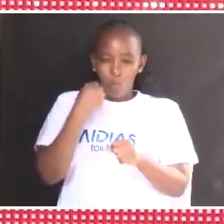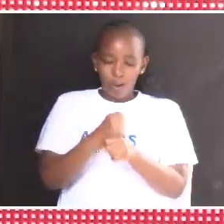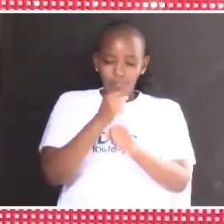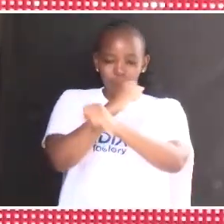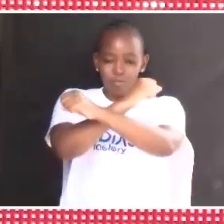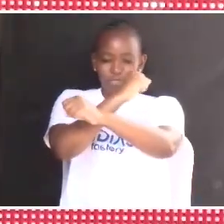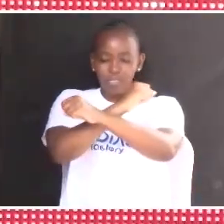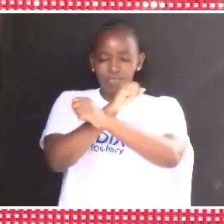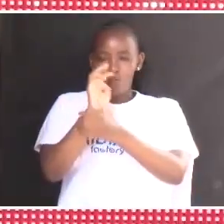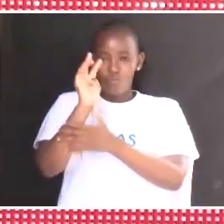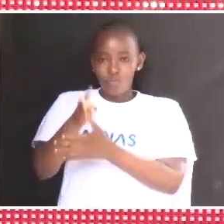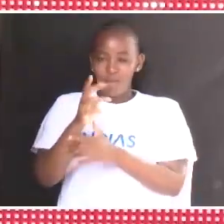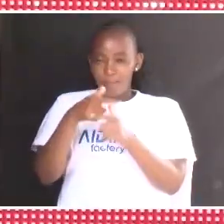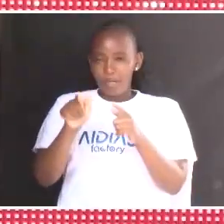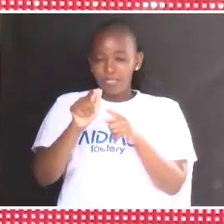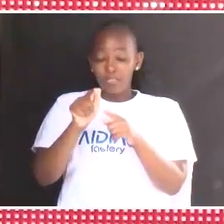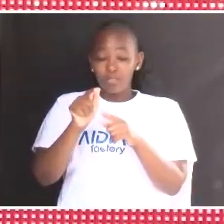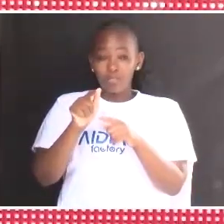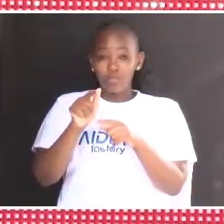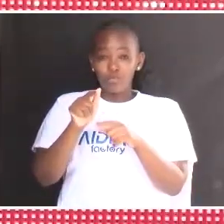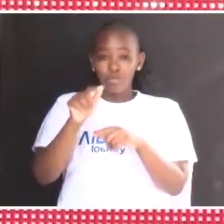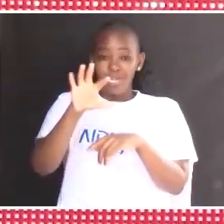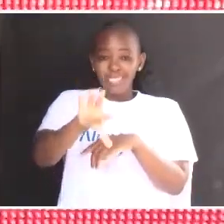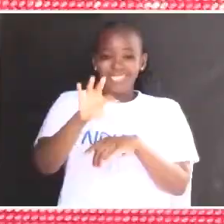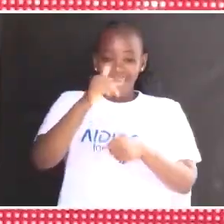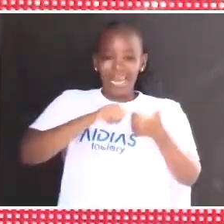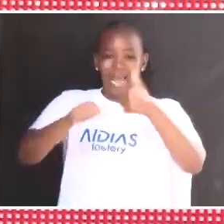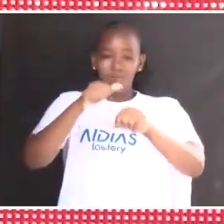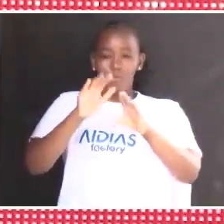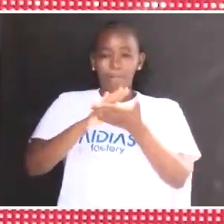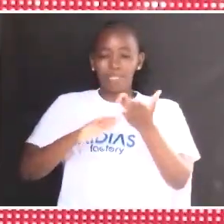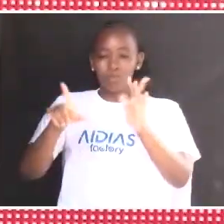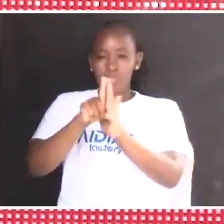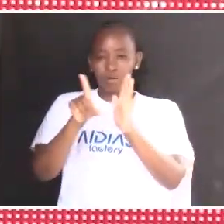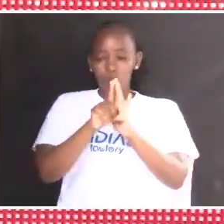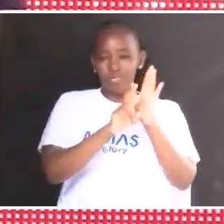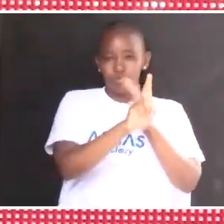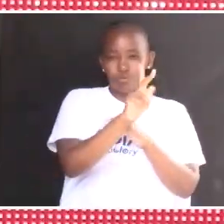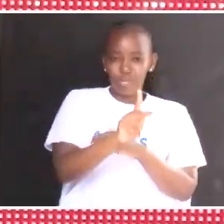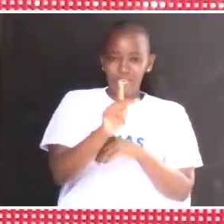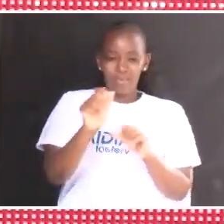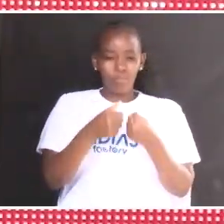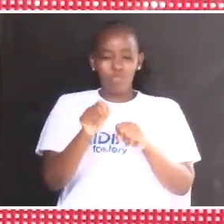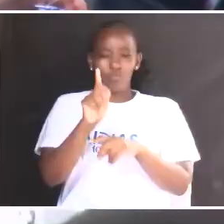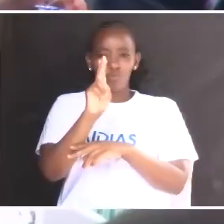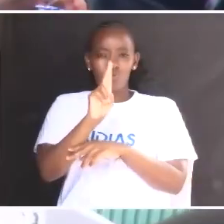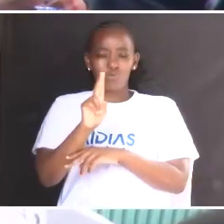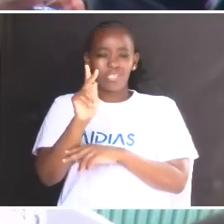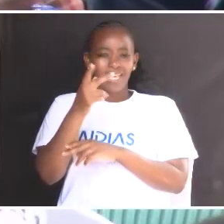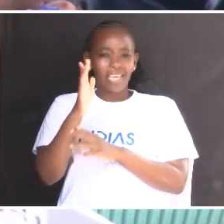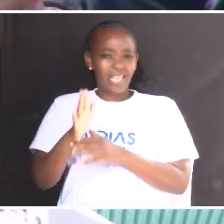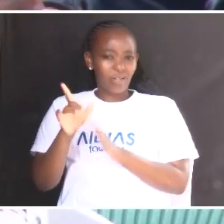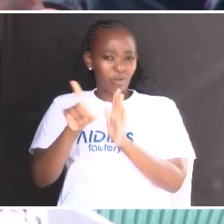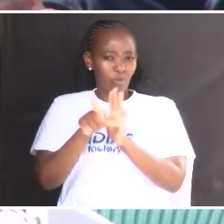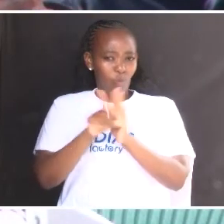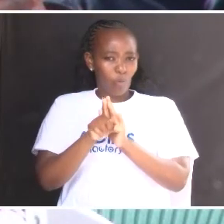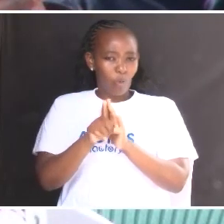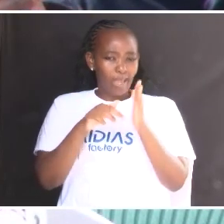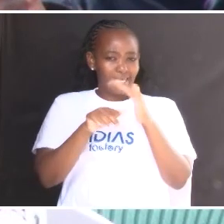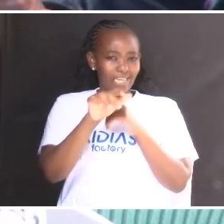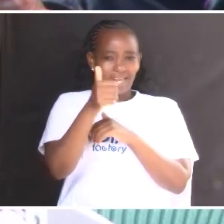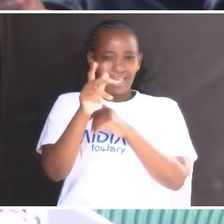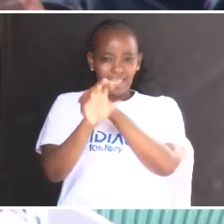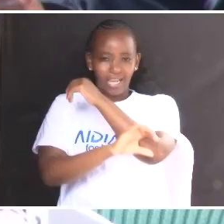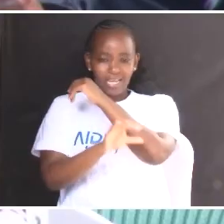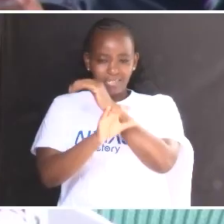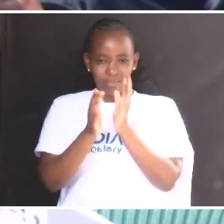protected. But you take action based on the law in the UK. You cannot use Kenyan law to enforce your rights in another